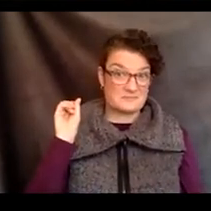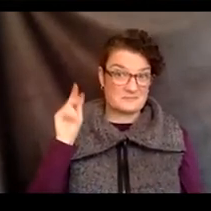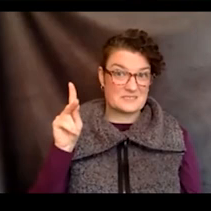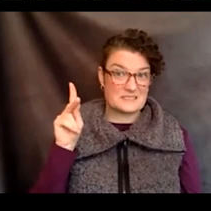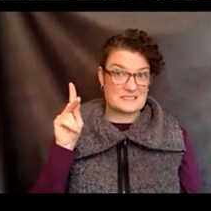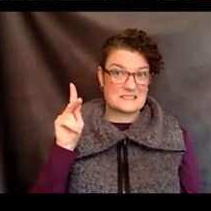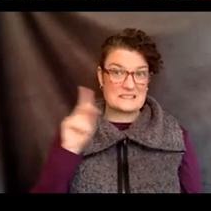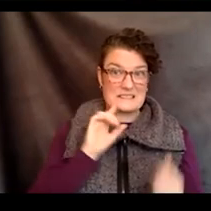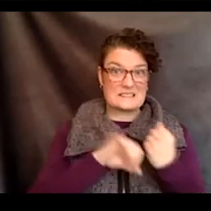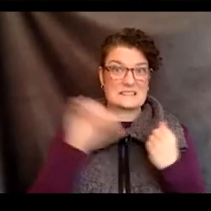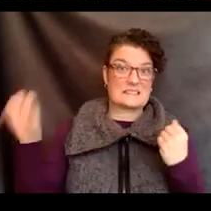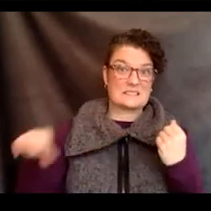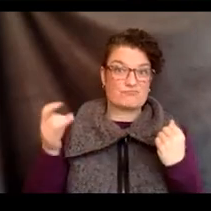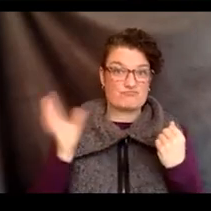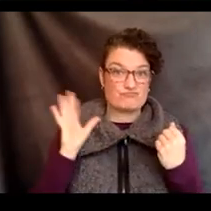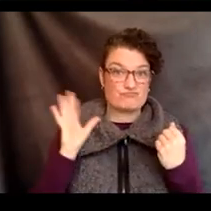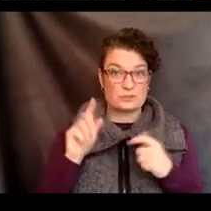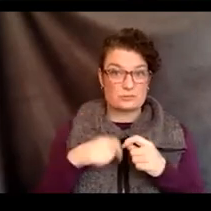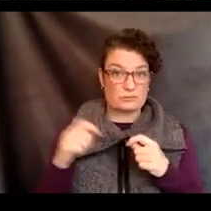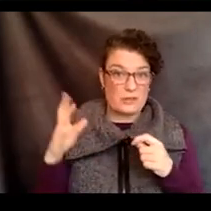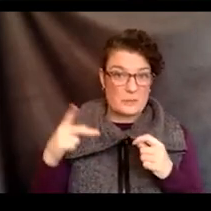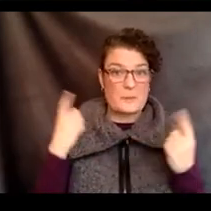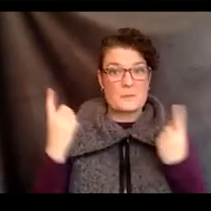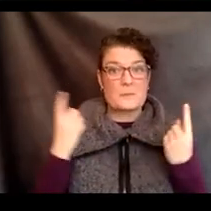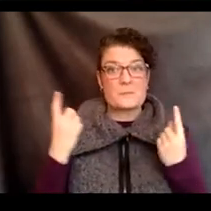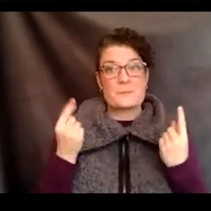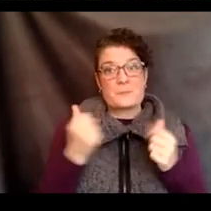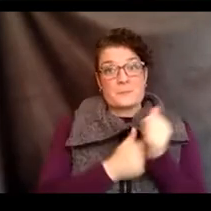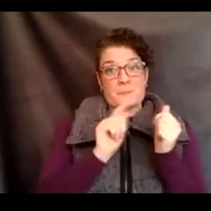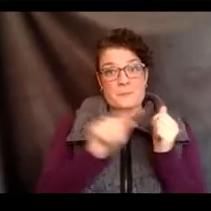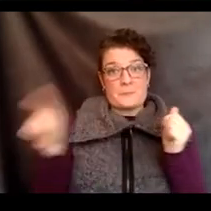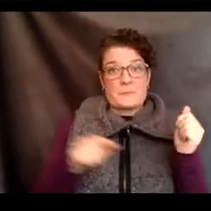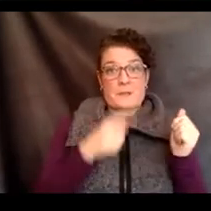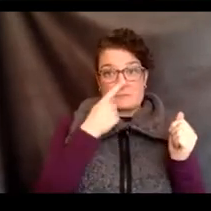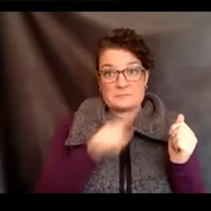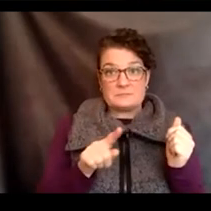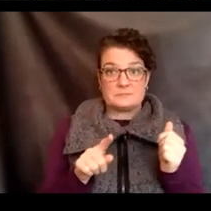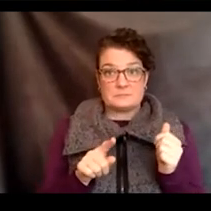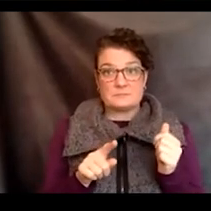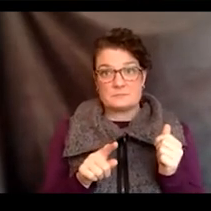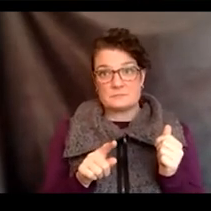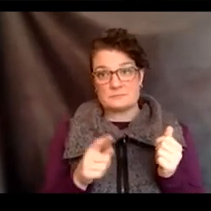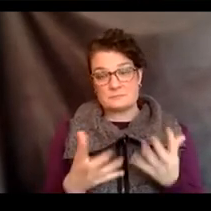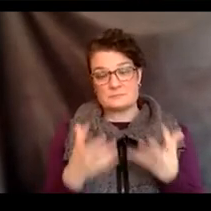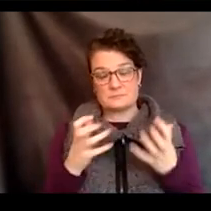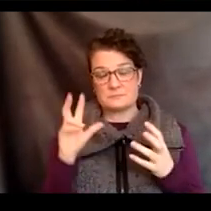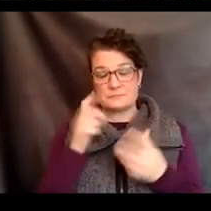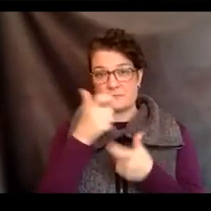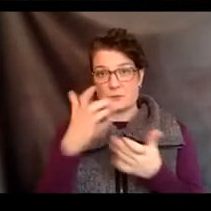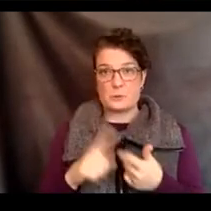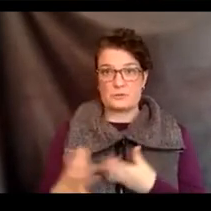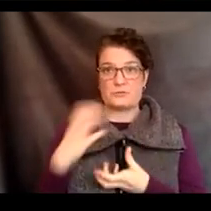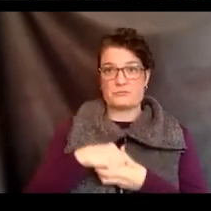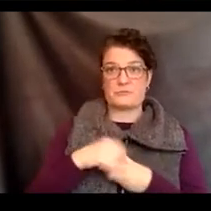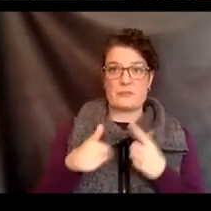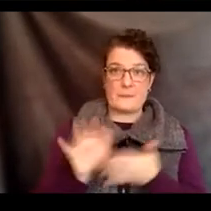running long. So just to sort of wrap, I'm wondering what each of you would kind of most like viewers to take away from this film, you know,